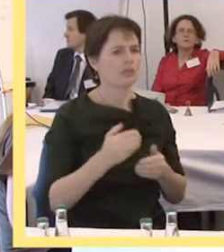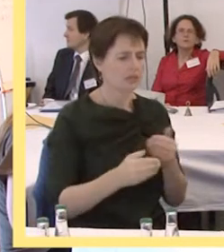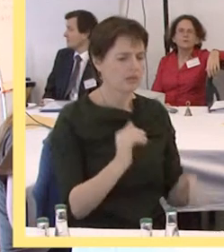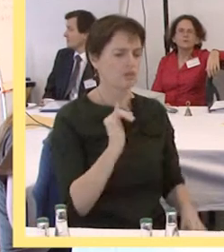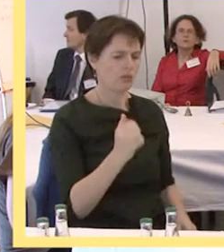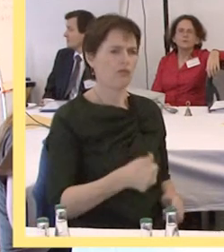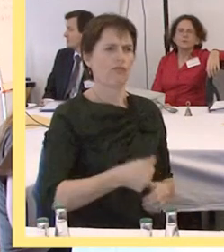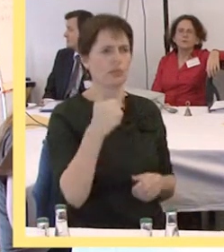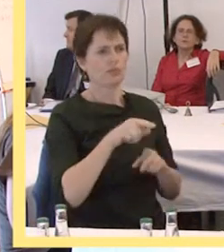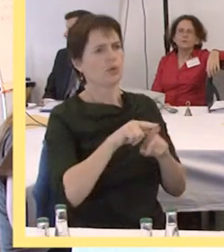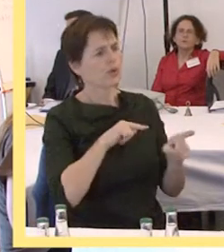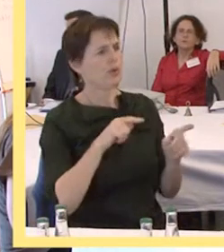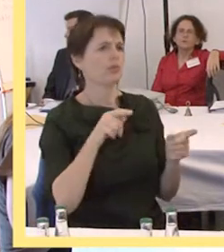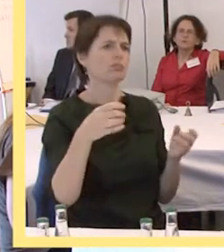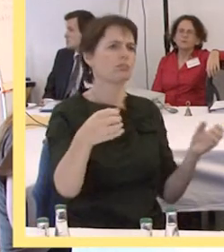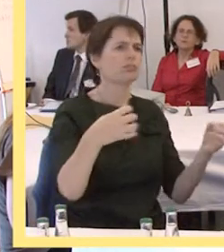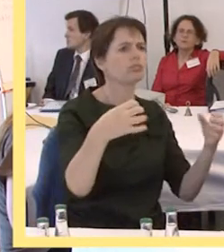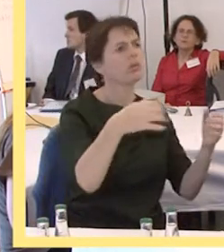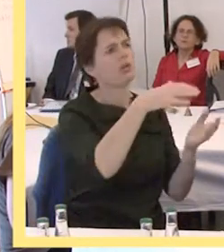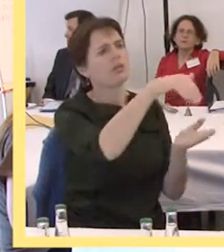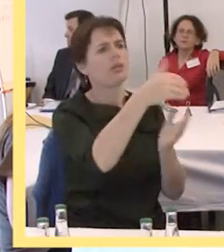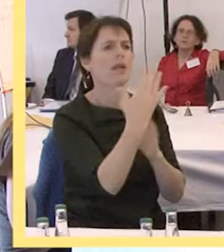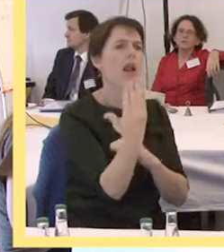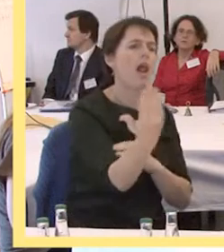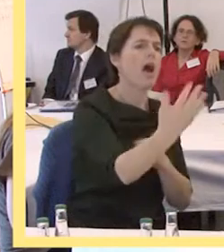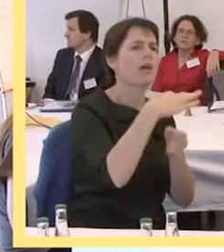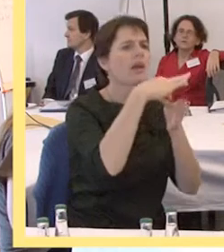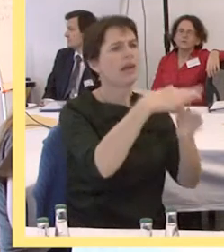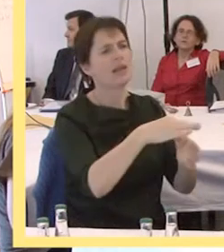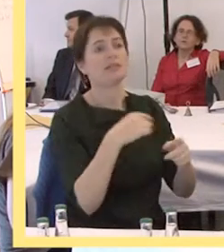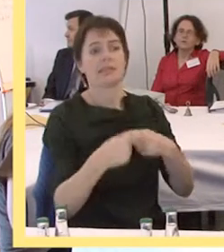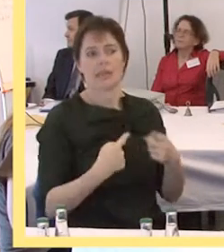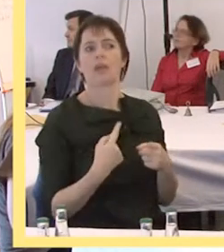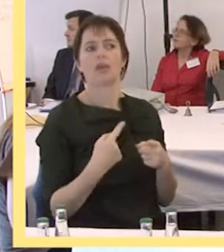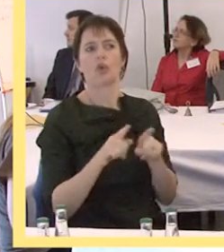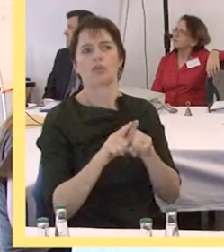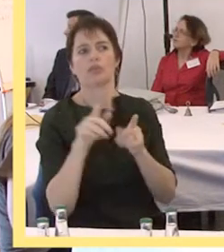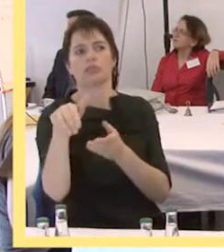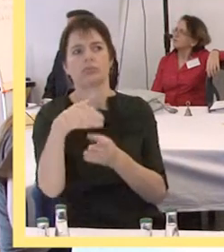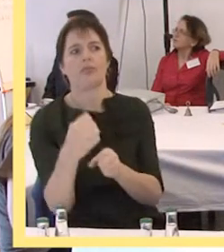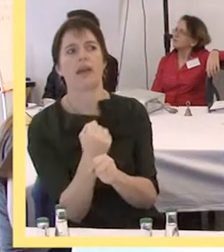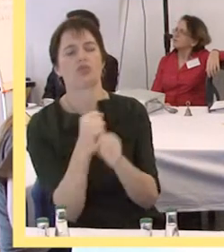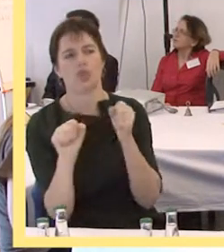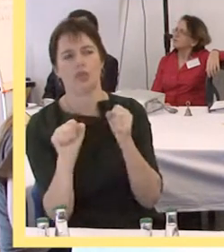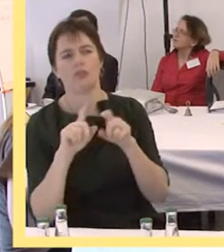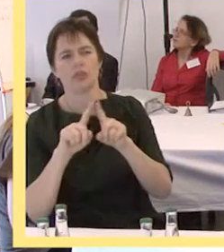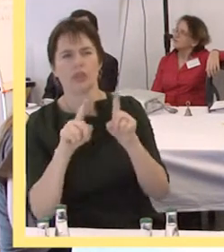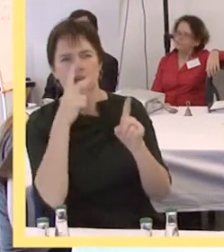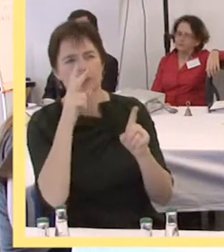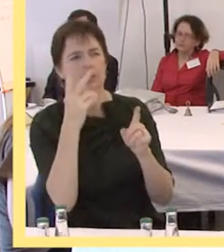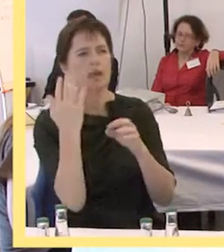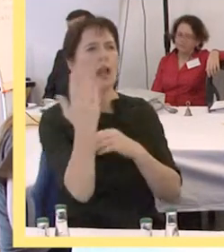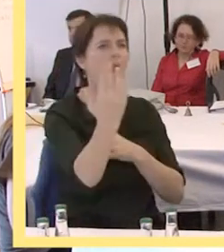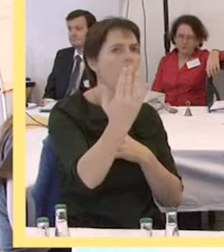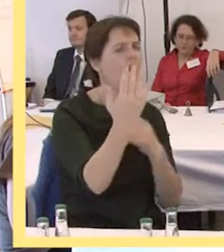we collected guidelines, handbooks, tools. We're still in the process of collecting tools. We analyzed and mapped them. What areas